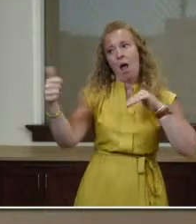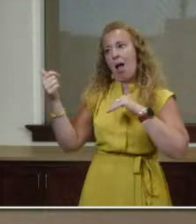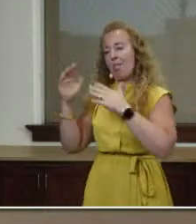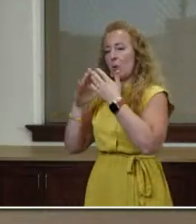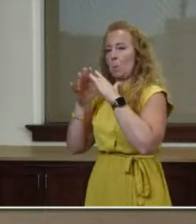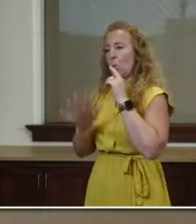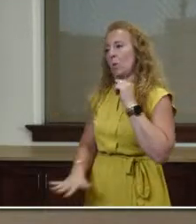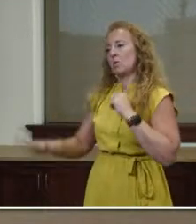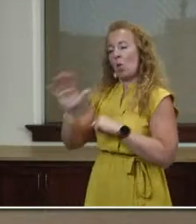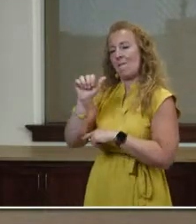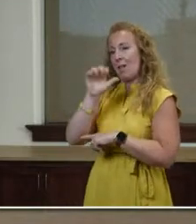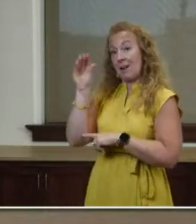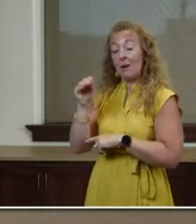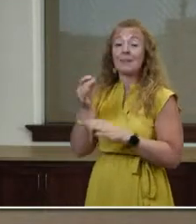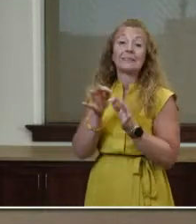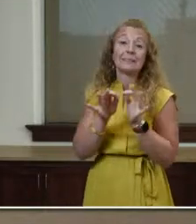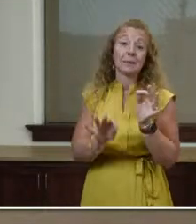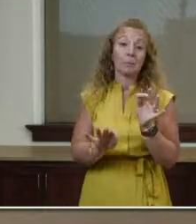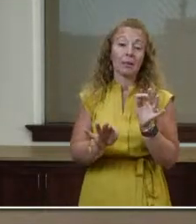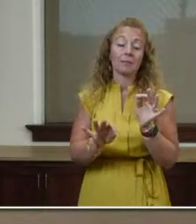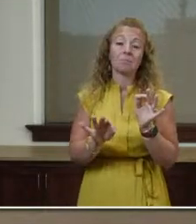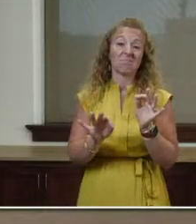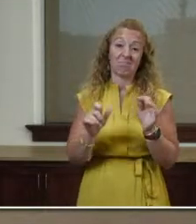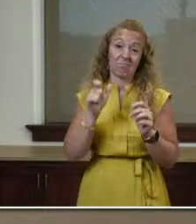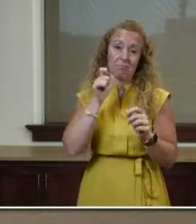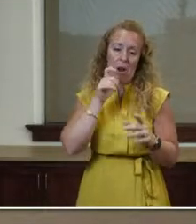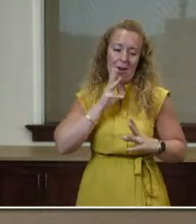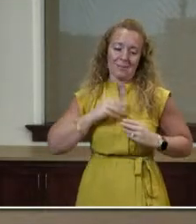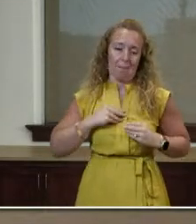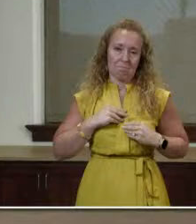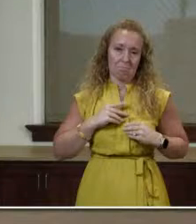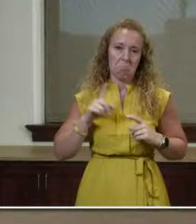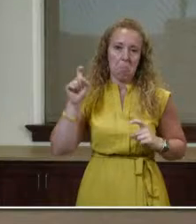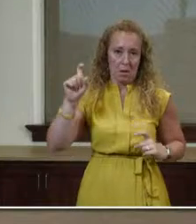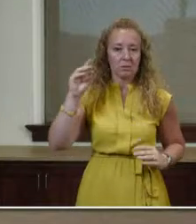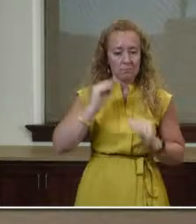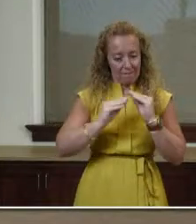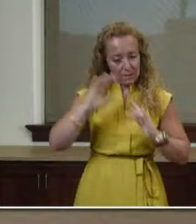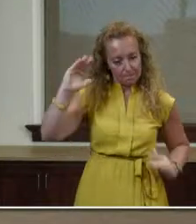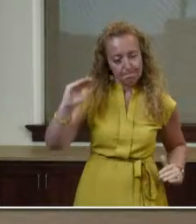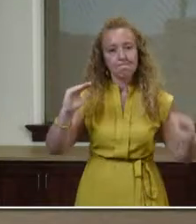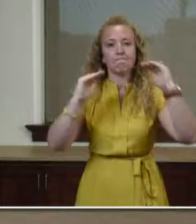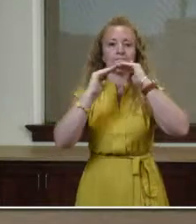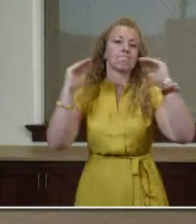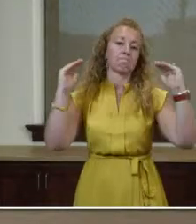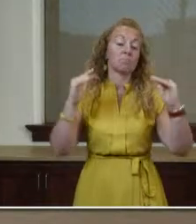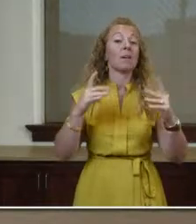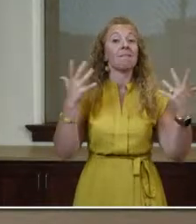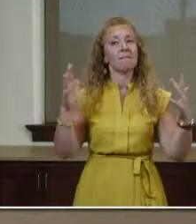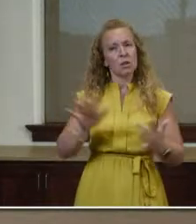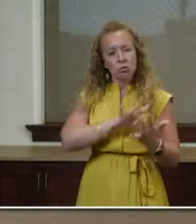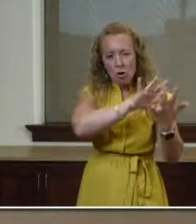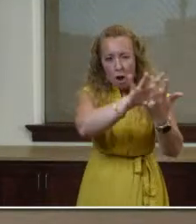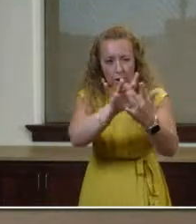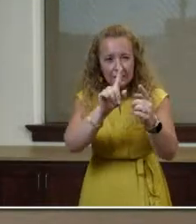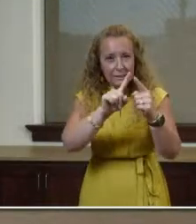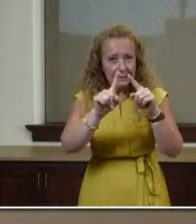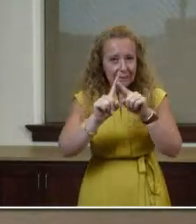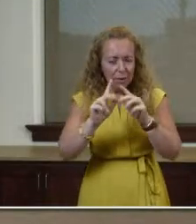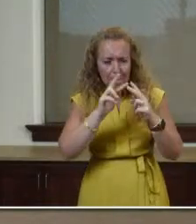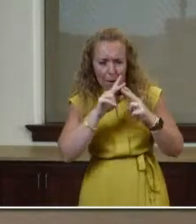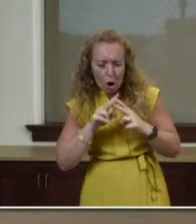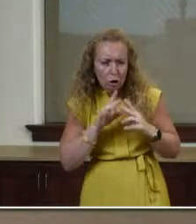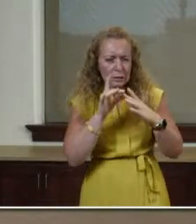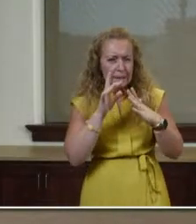County. Simply put, we must fix that. We've already reached out to some community partners and leaders to learn of